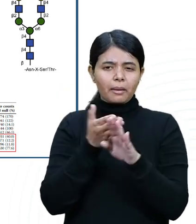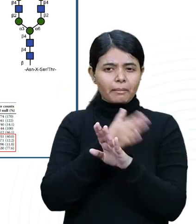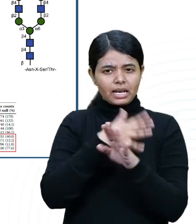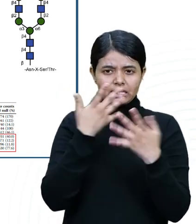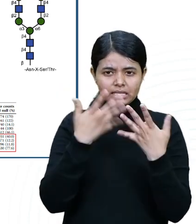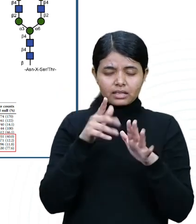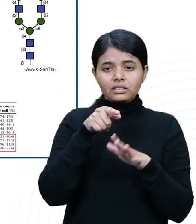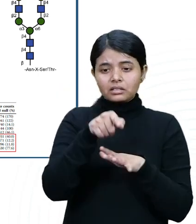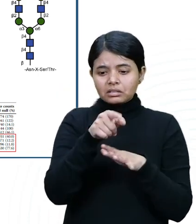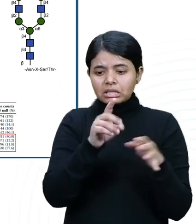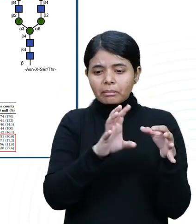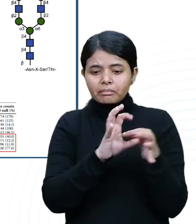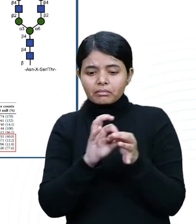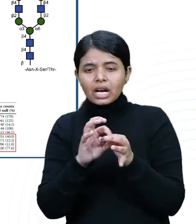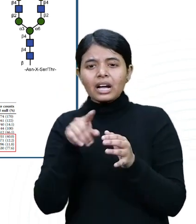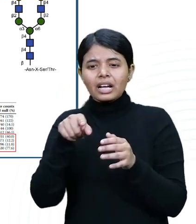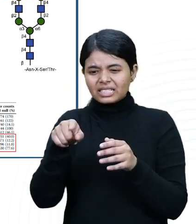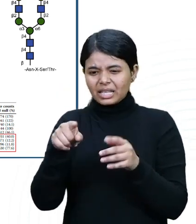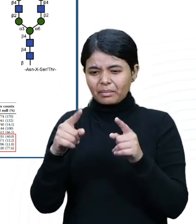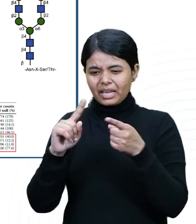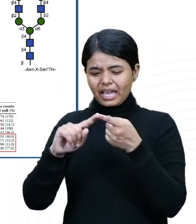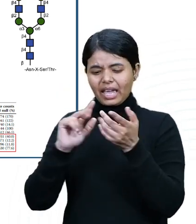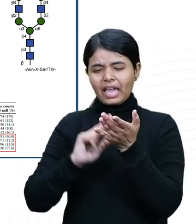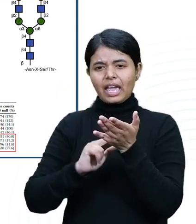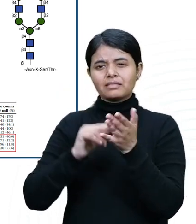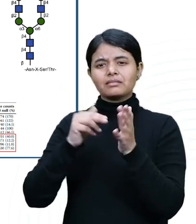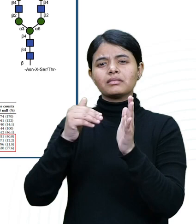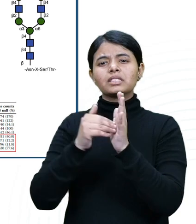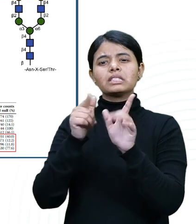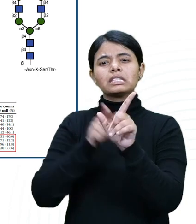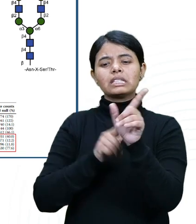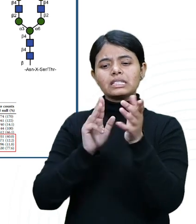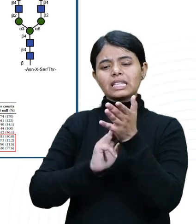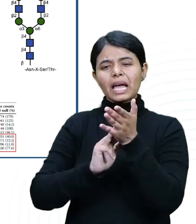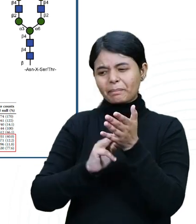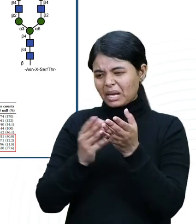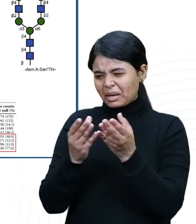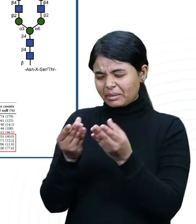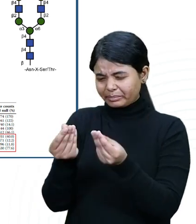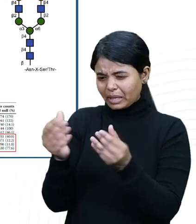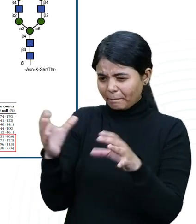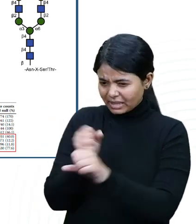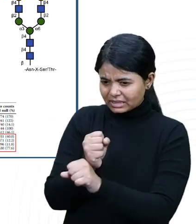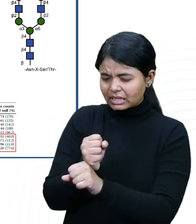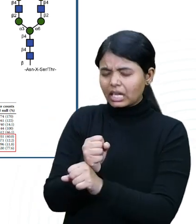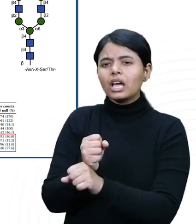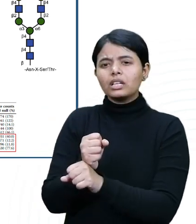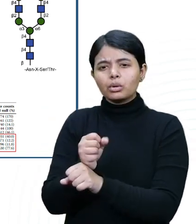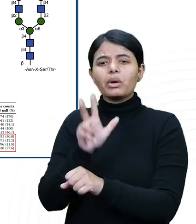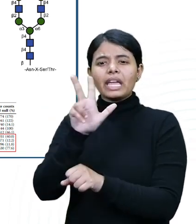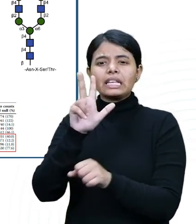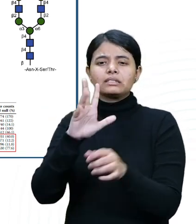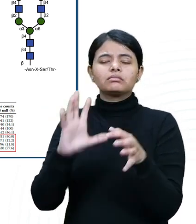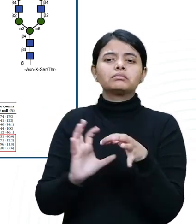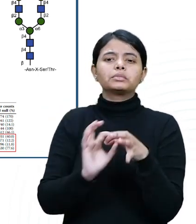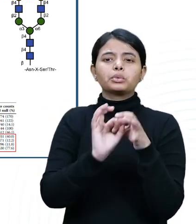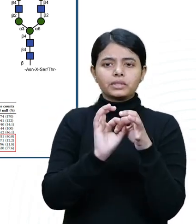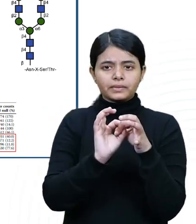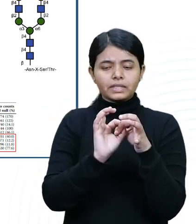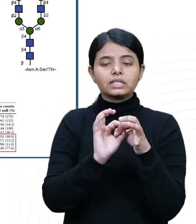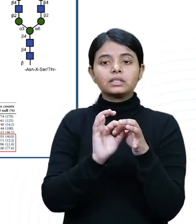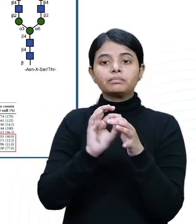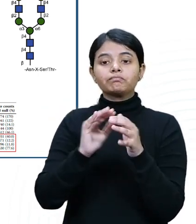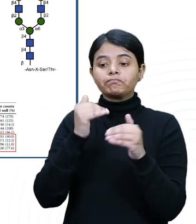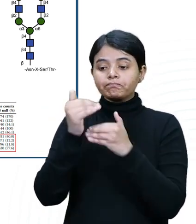TVGT10 is compensated by the increase of beta 1,3 glucanac activity, most likely by TVGT8